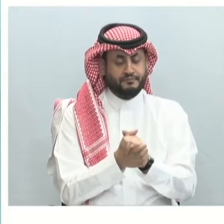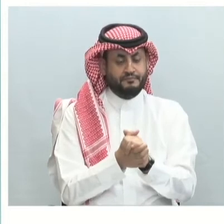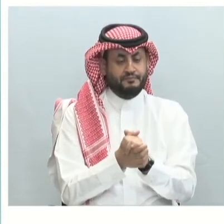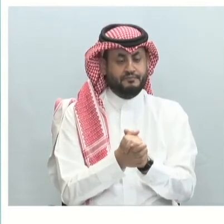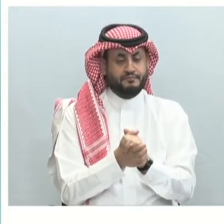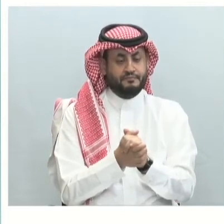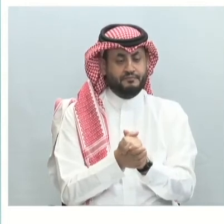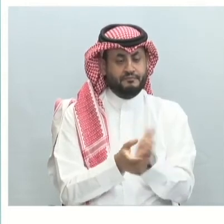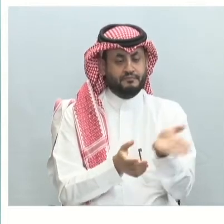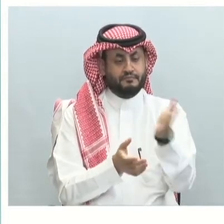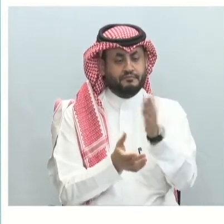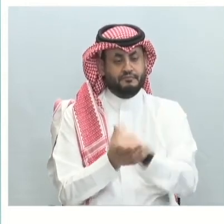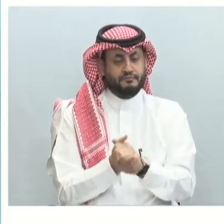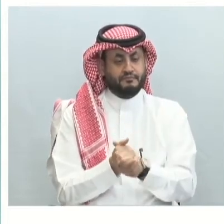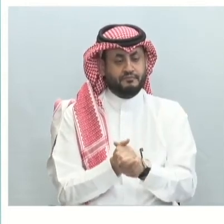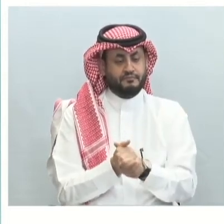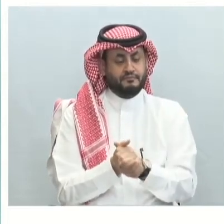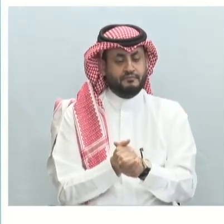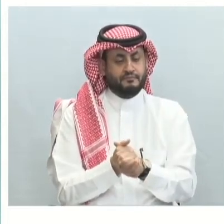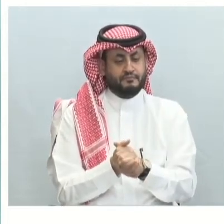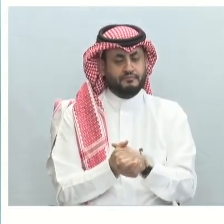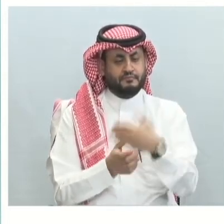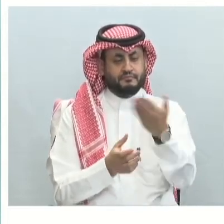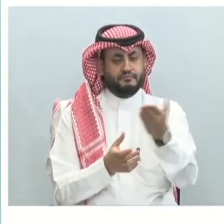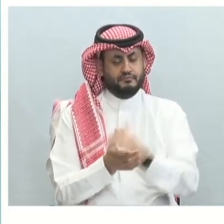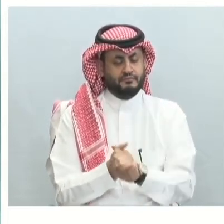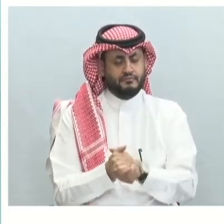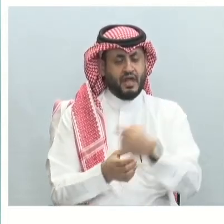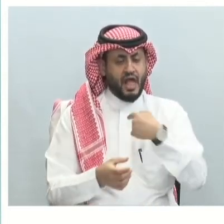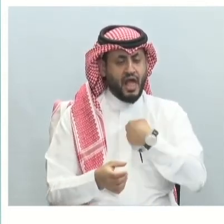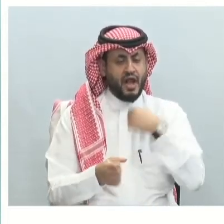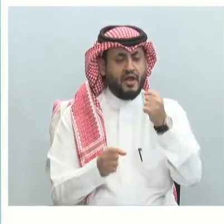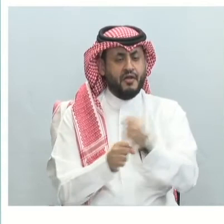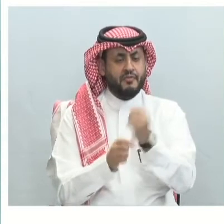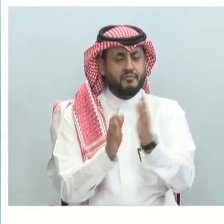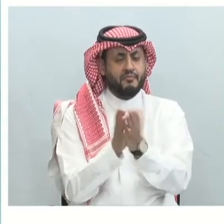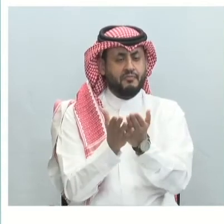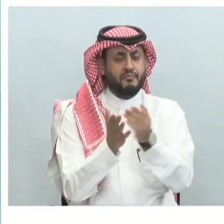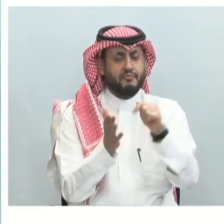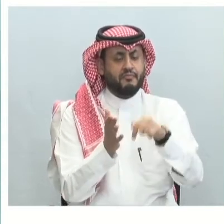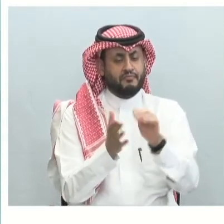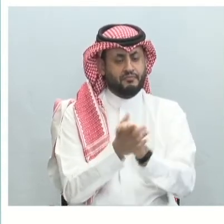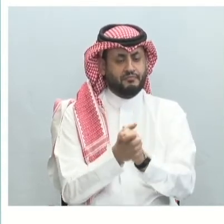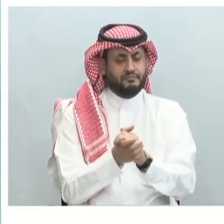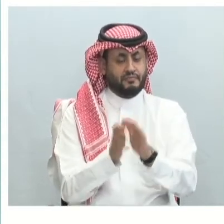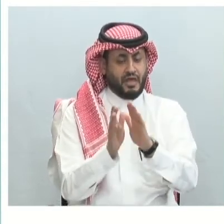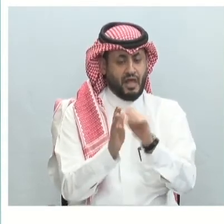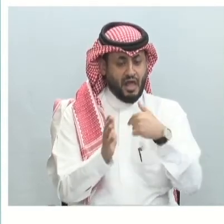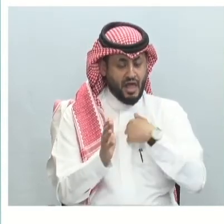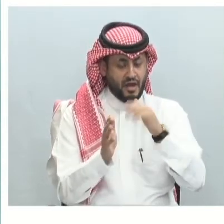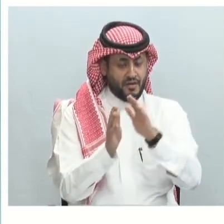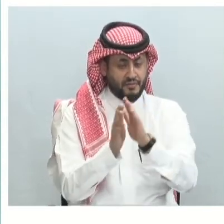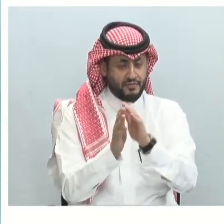Basketball, excellent, okay. Now, what do you think now? I'm doing my homework. I'm